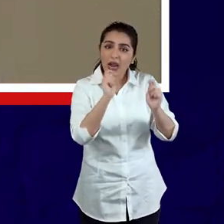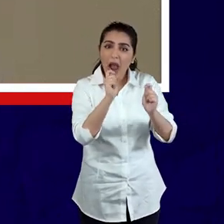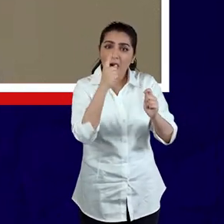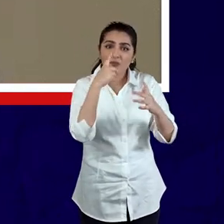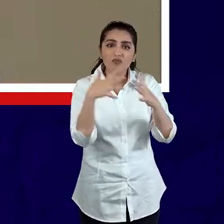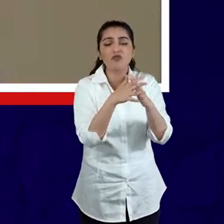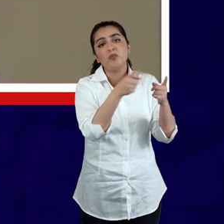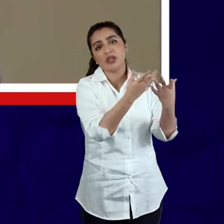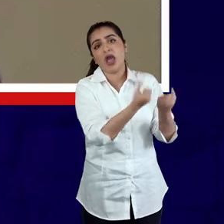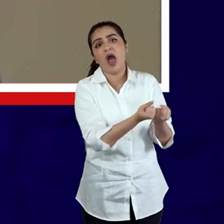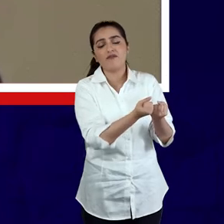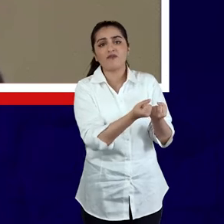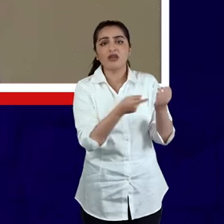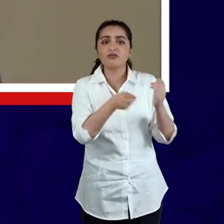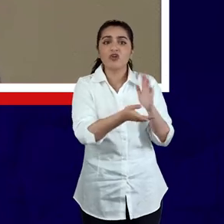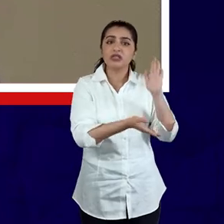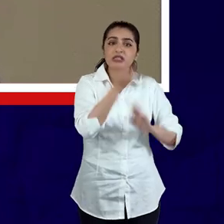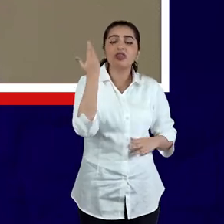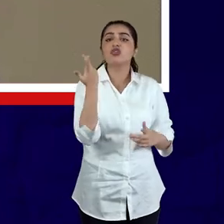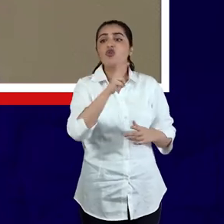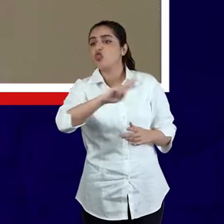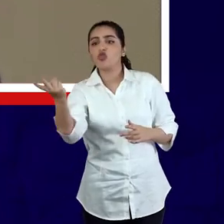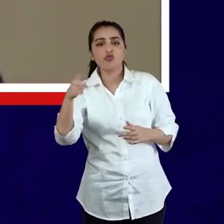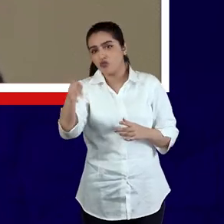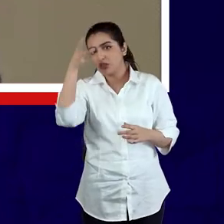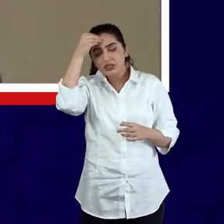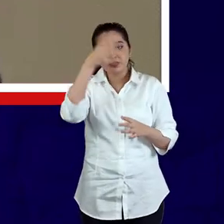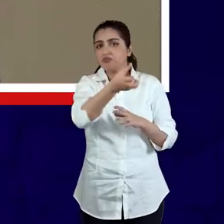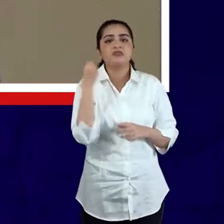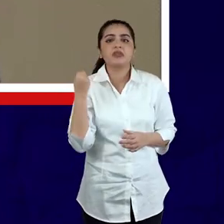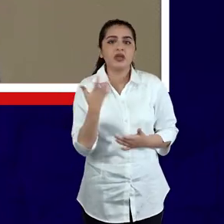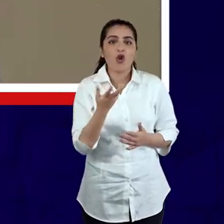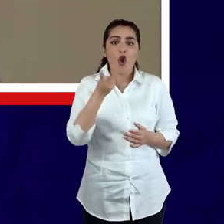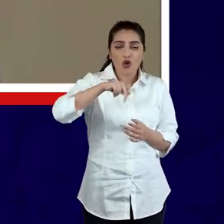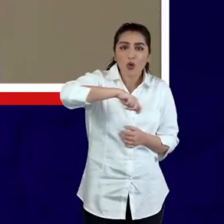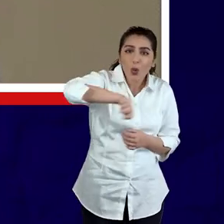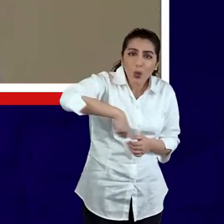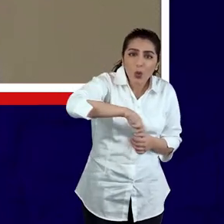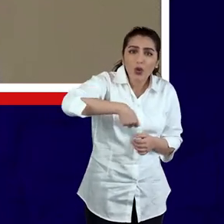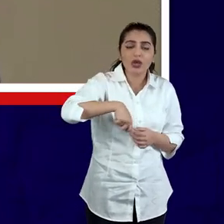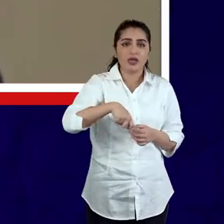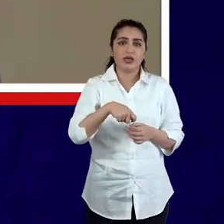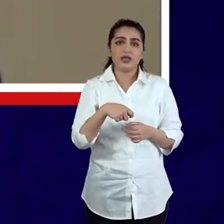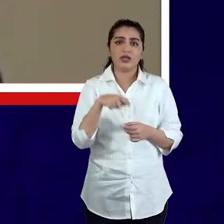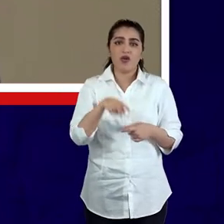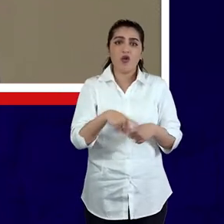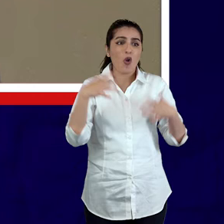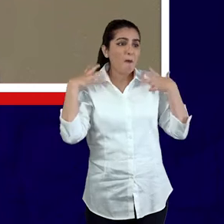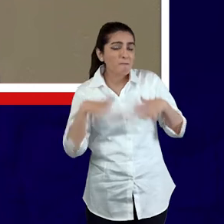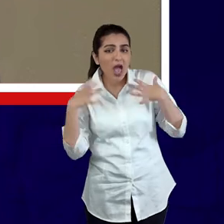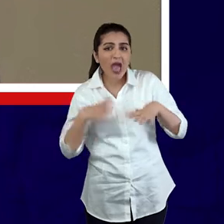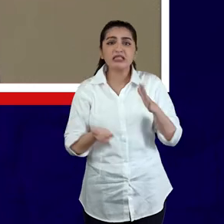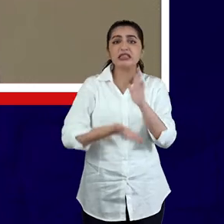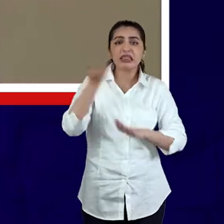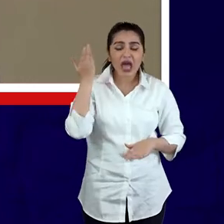a woman has to carry, because nobody else will help her. So, and then cooking itself, of course, equips you to do so